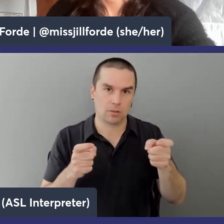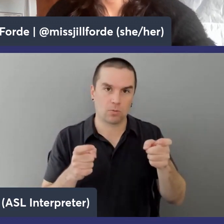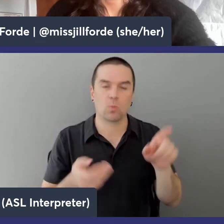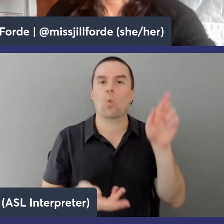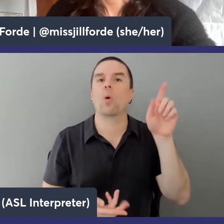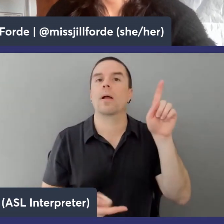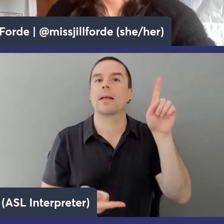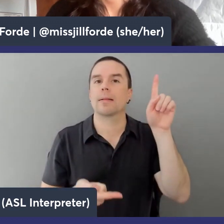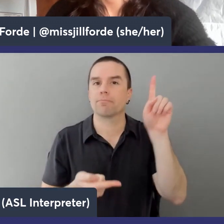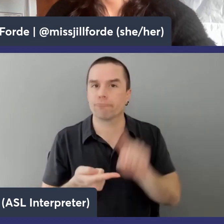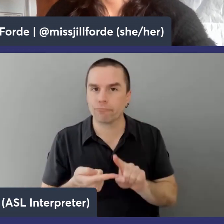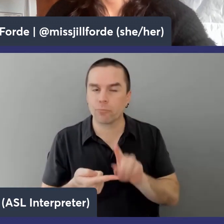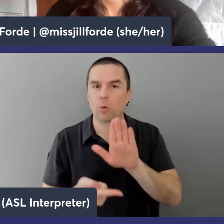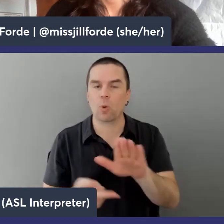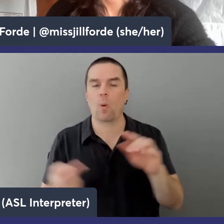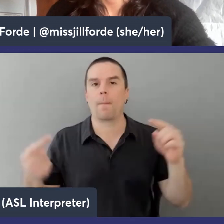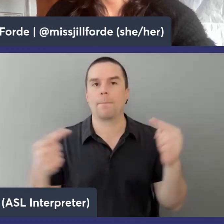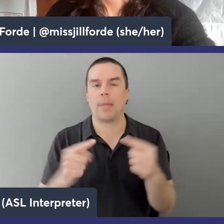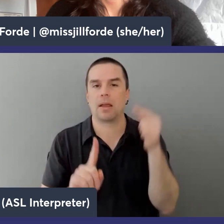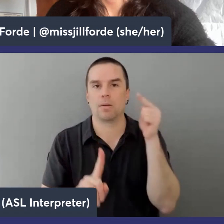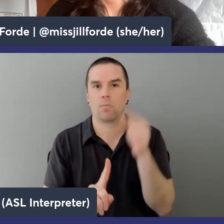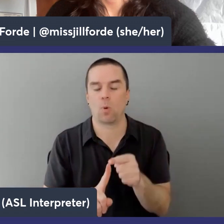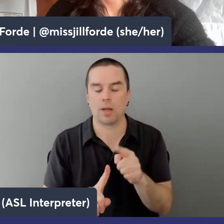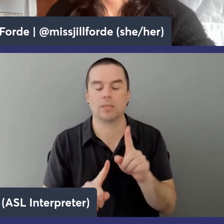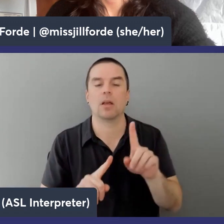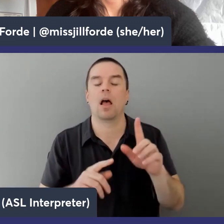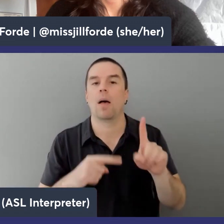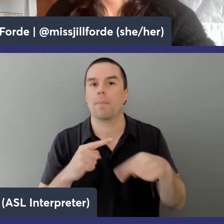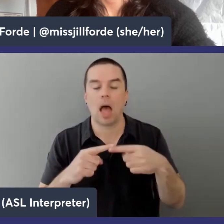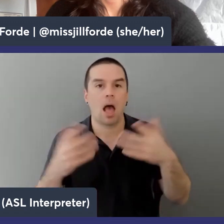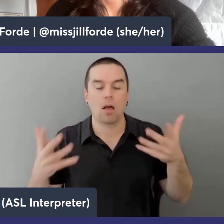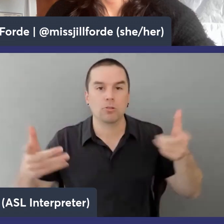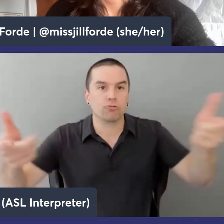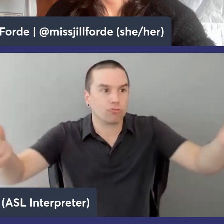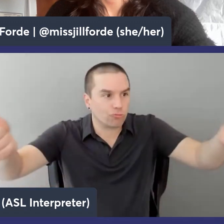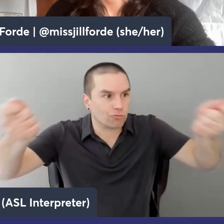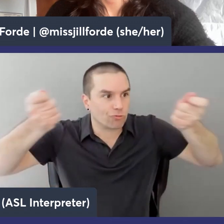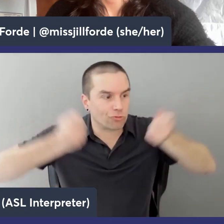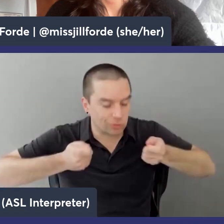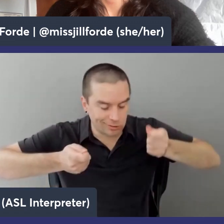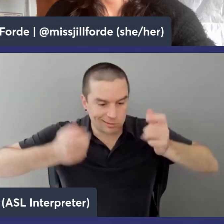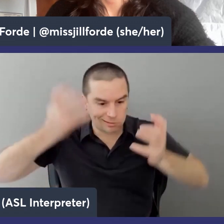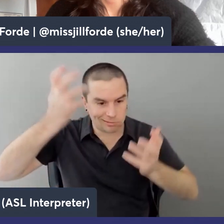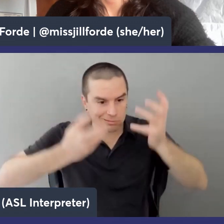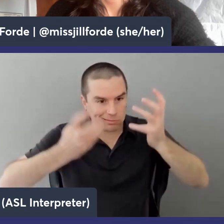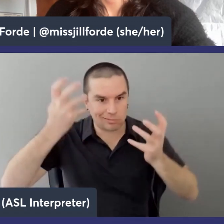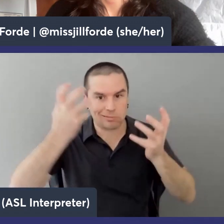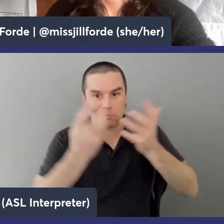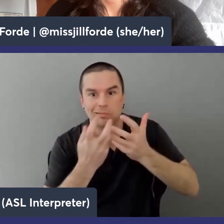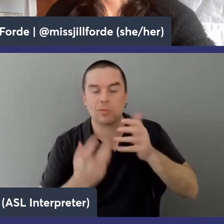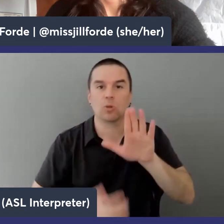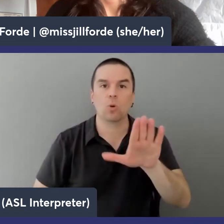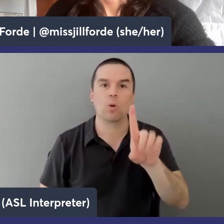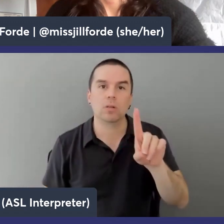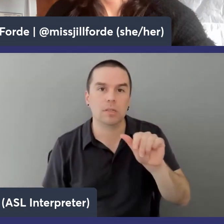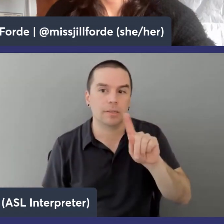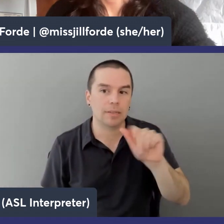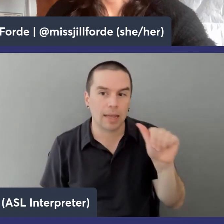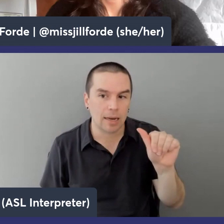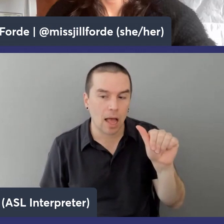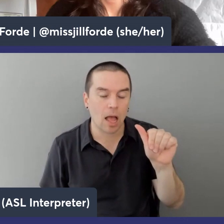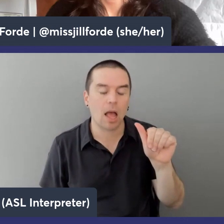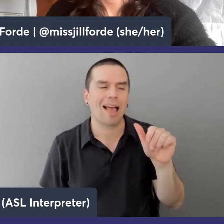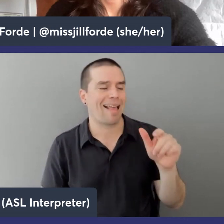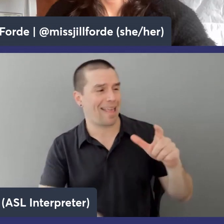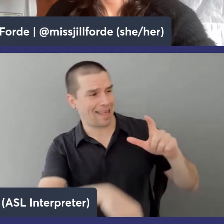customer's pain points of wrangling with the data. And then, over a period of time, the cost